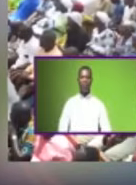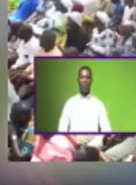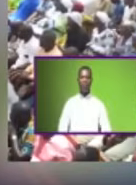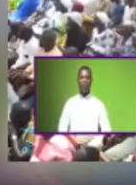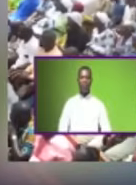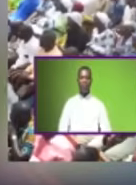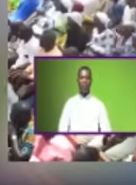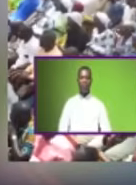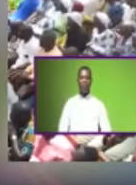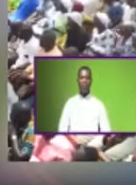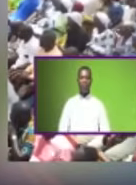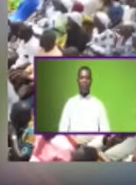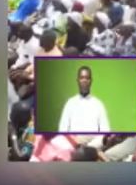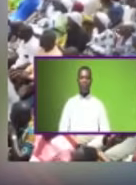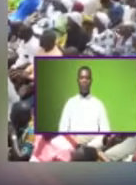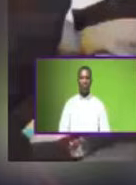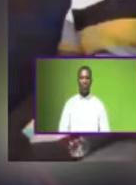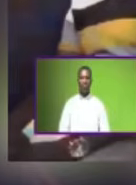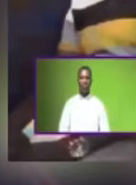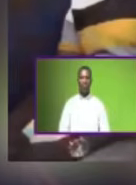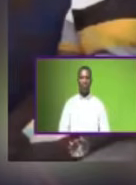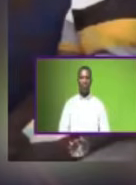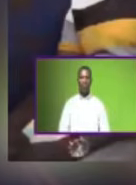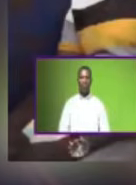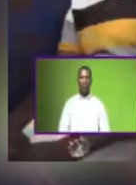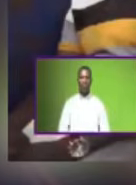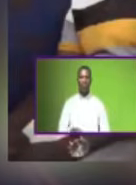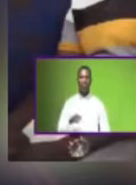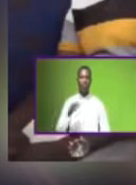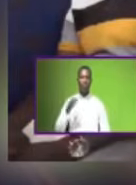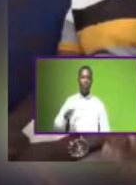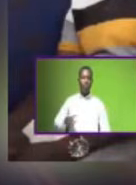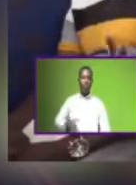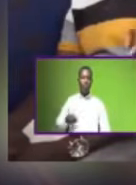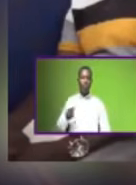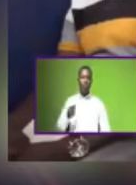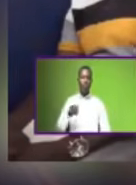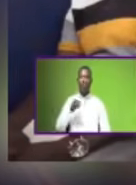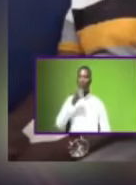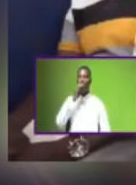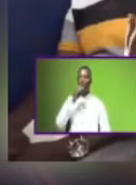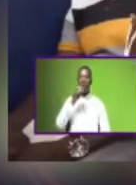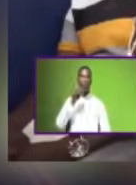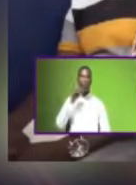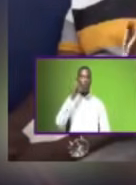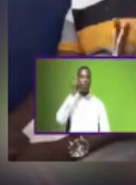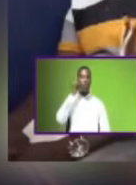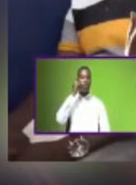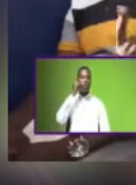not allow it to go. Can I manage to manum sobolo?